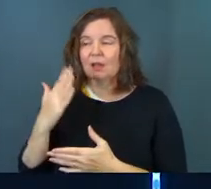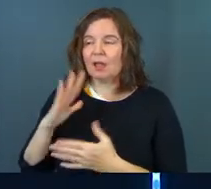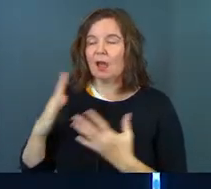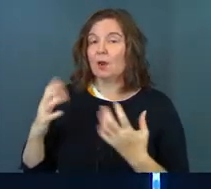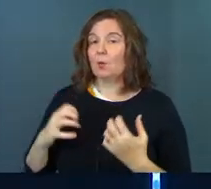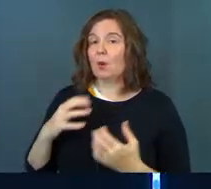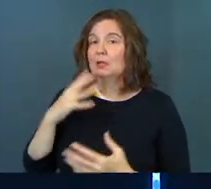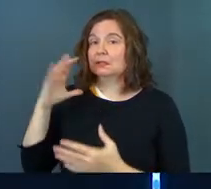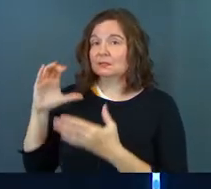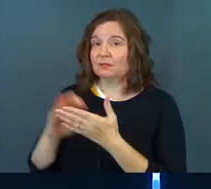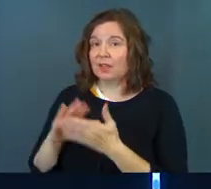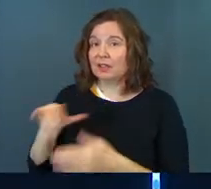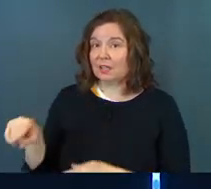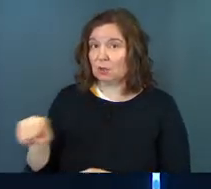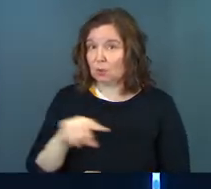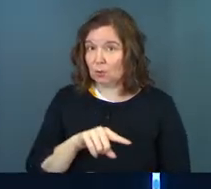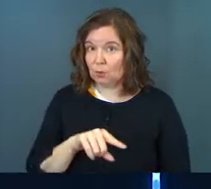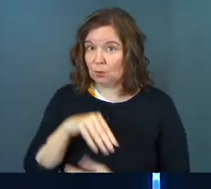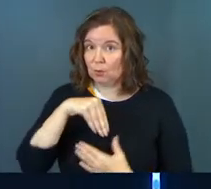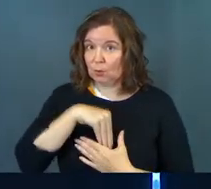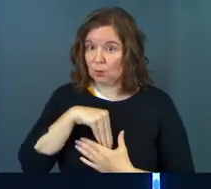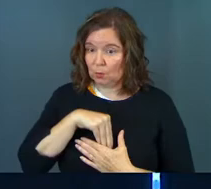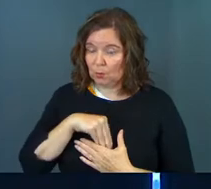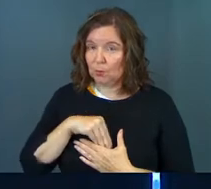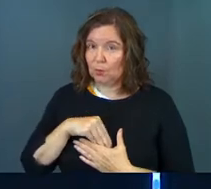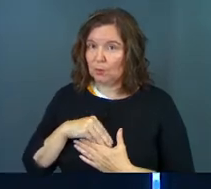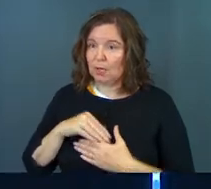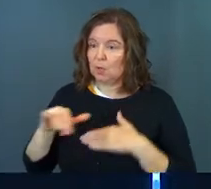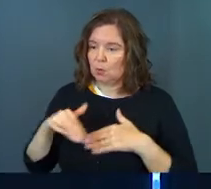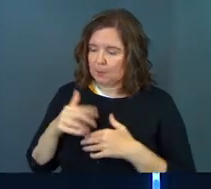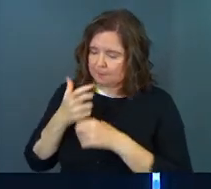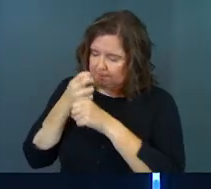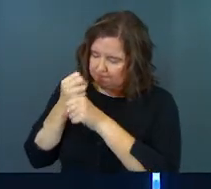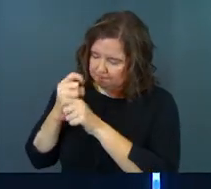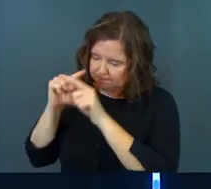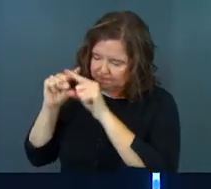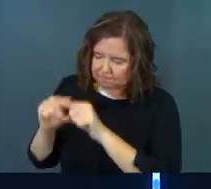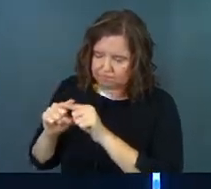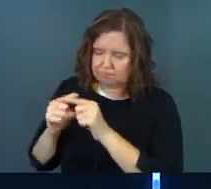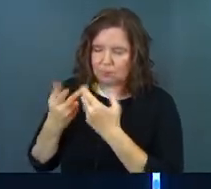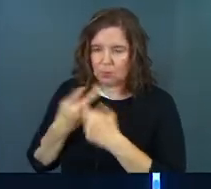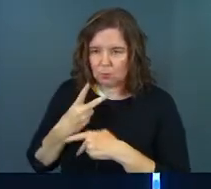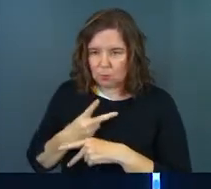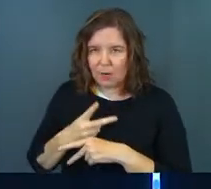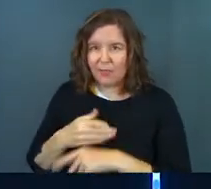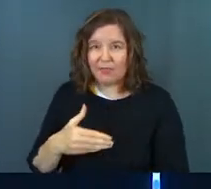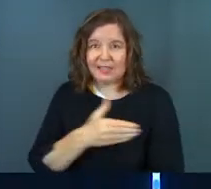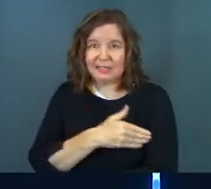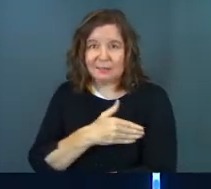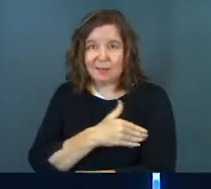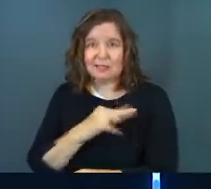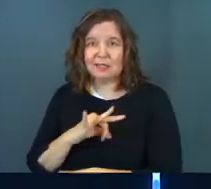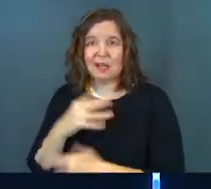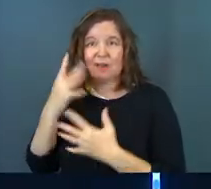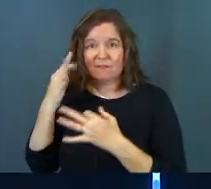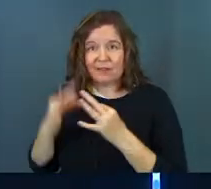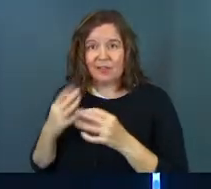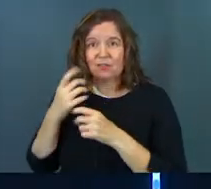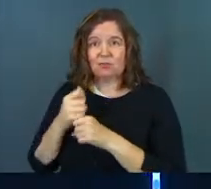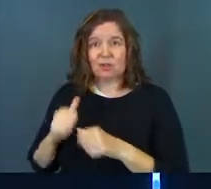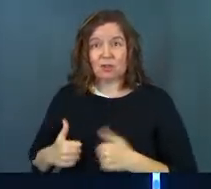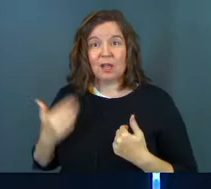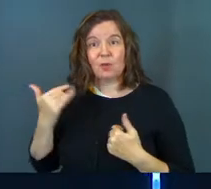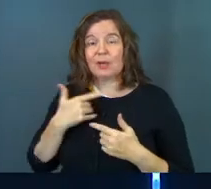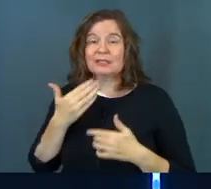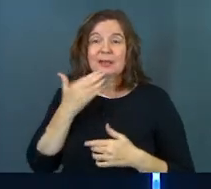And God wants faith in you. And he wants you to walk. He wants you to work out this muscle of faith and trust in your